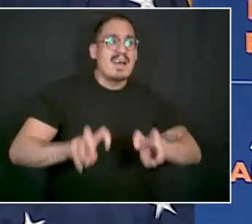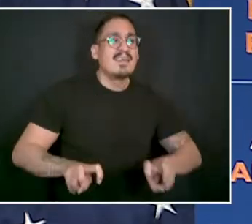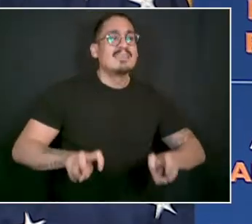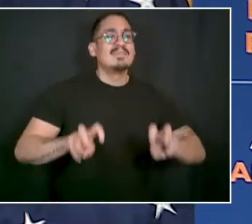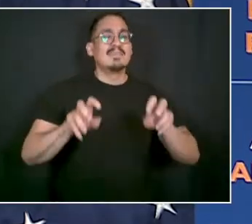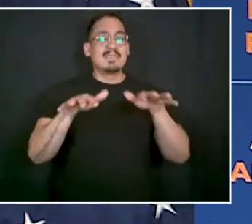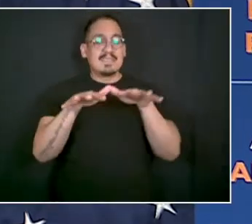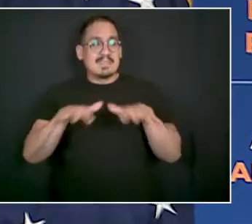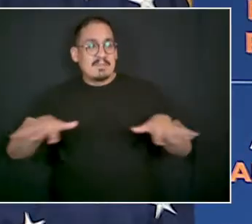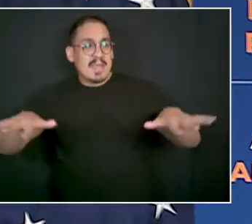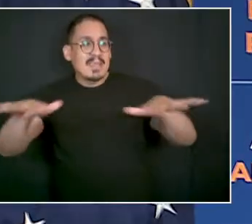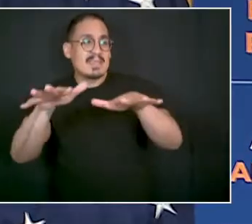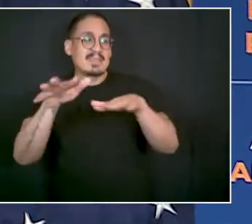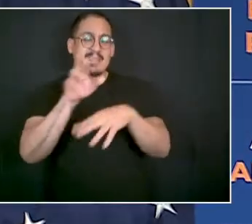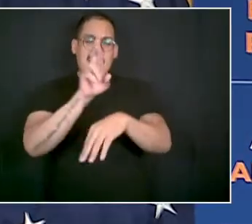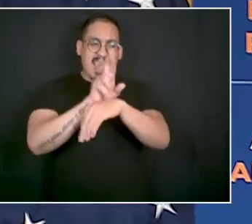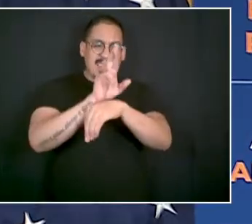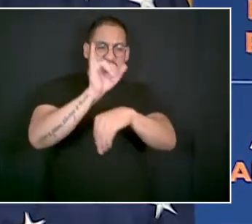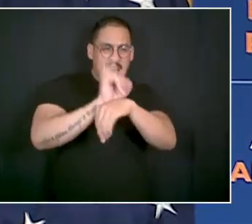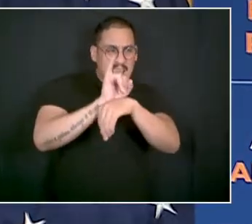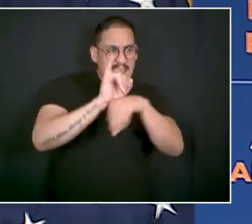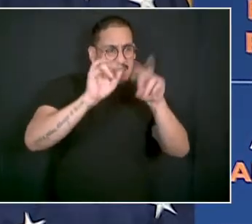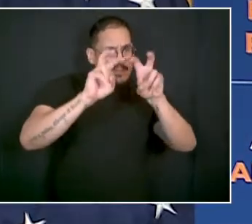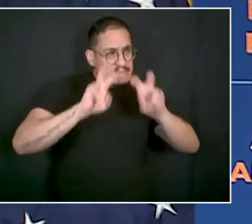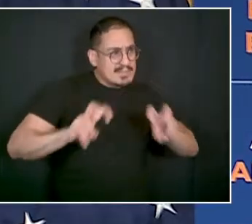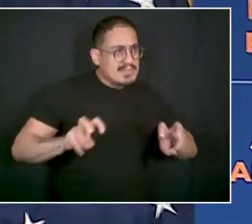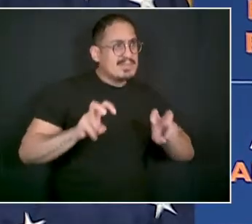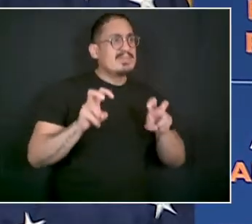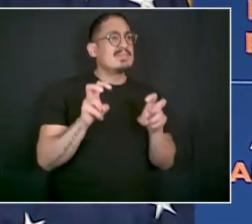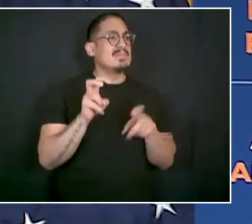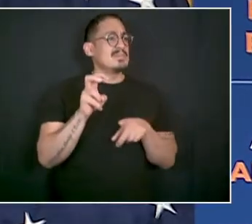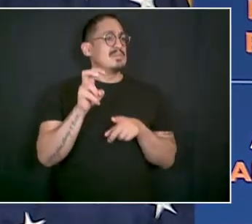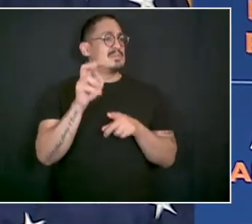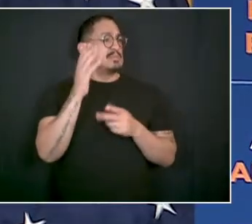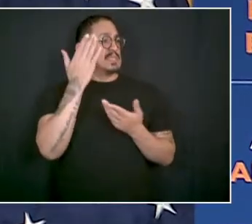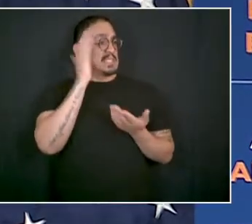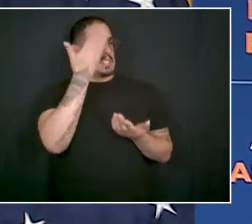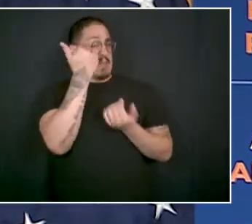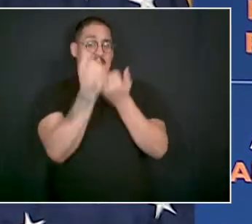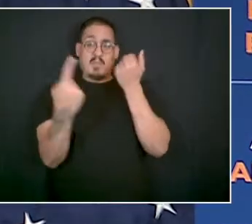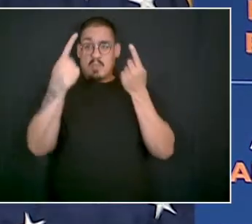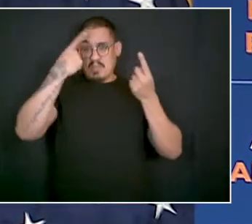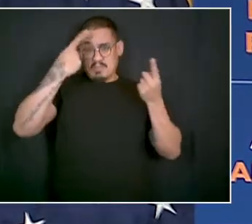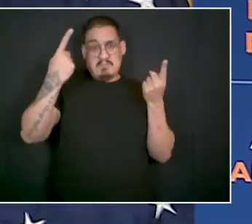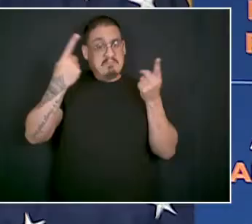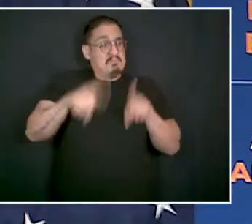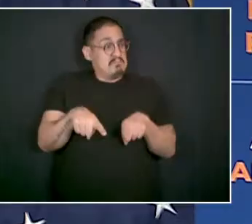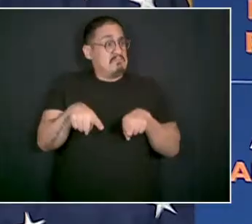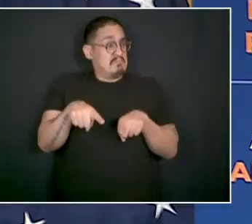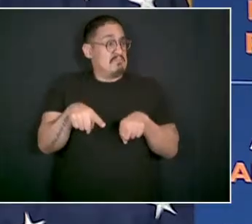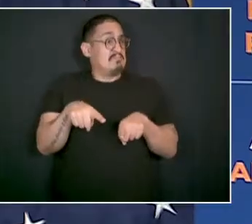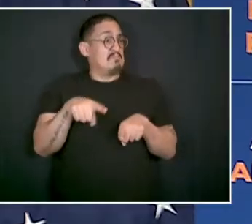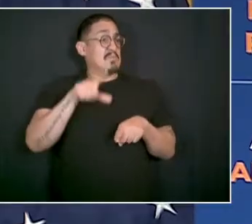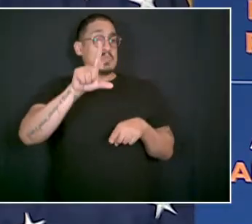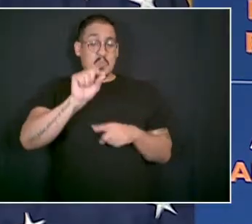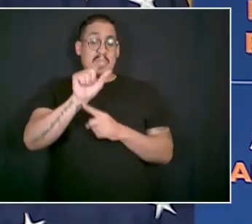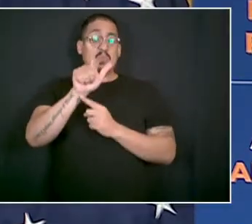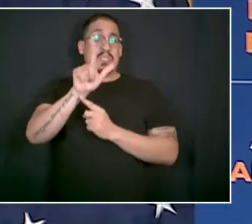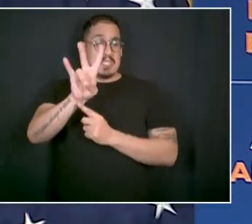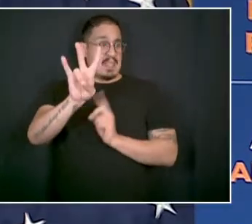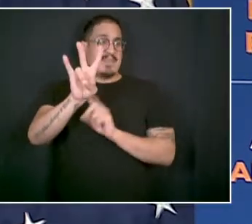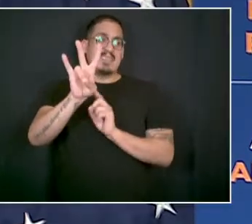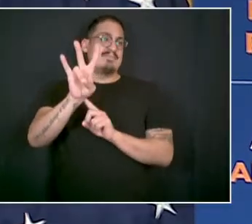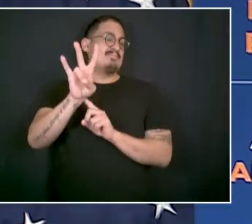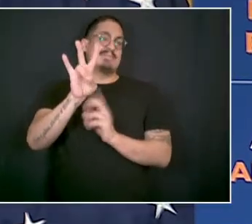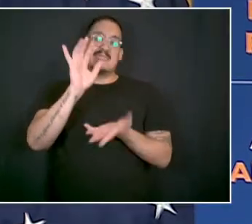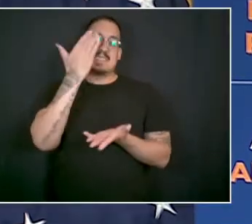everyone seems to agree with me that 2027 is not a realistic time to close it and that we need to deal with the mental health crises.